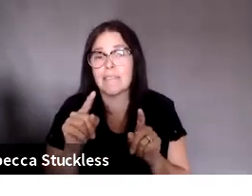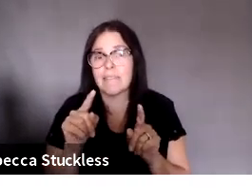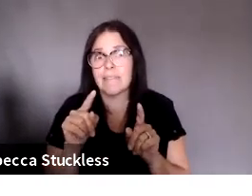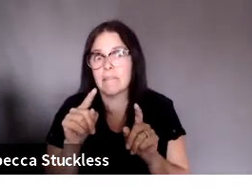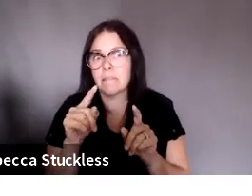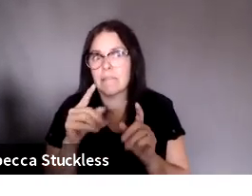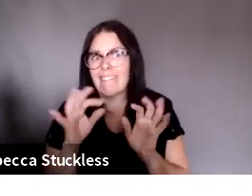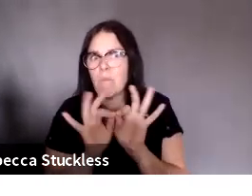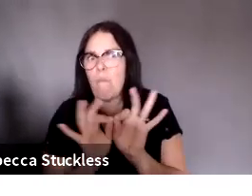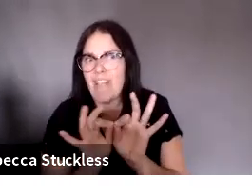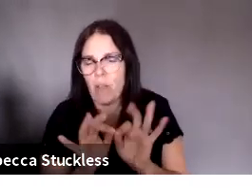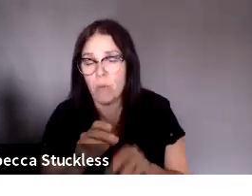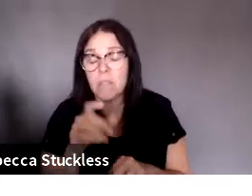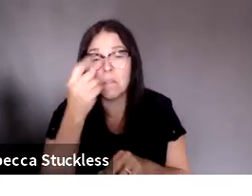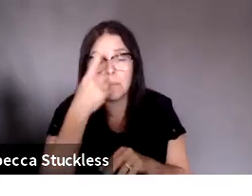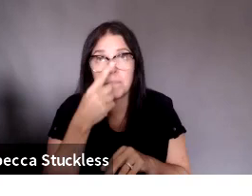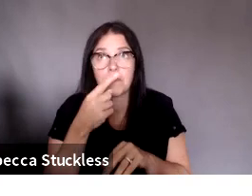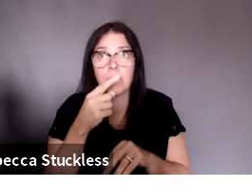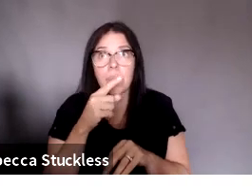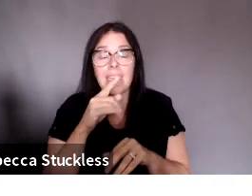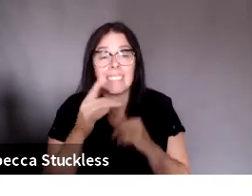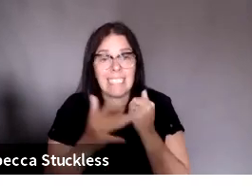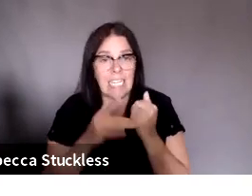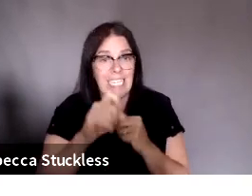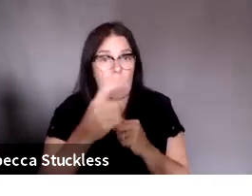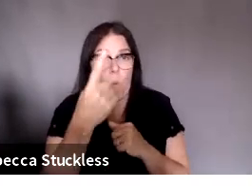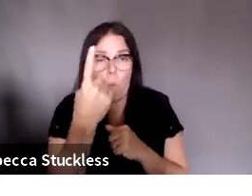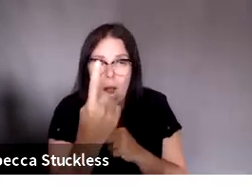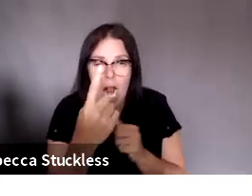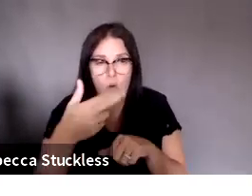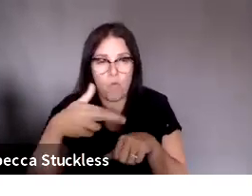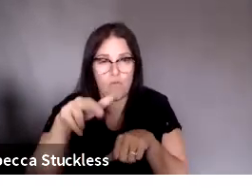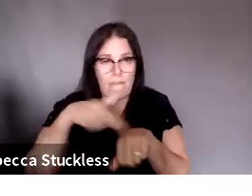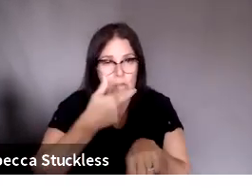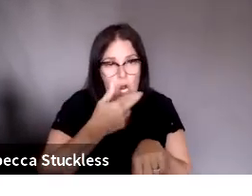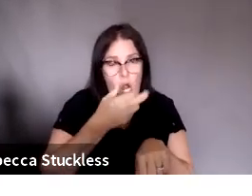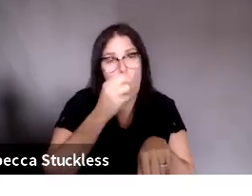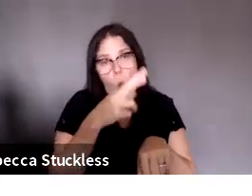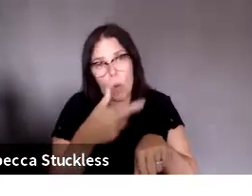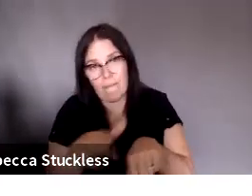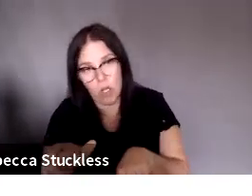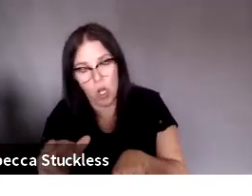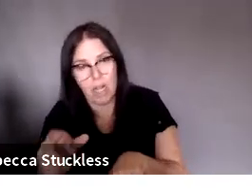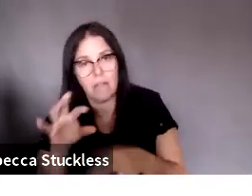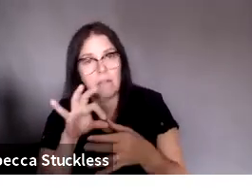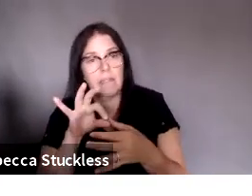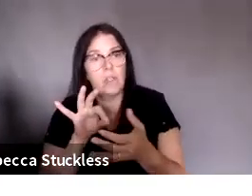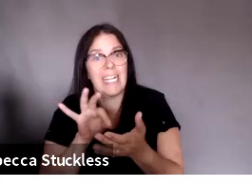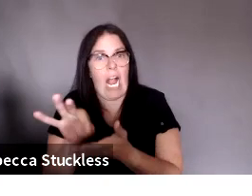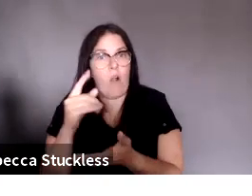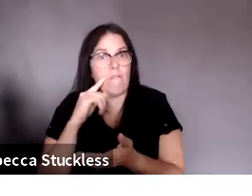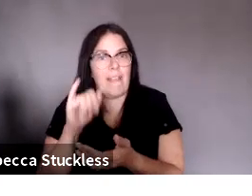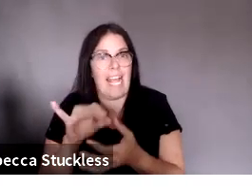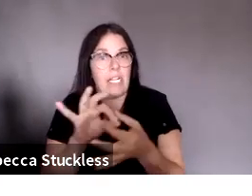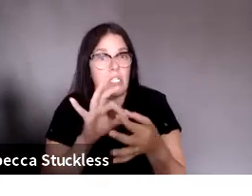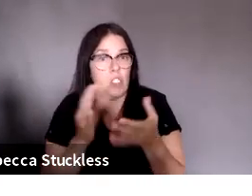out to count in the performance measurement framework toward that service coordination